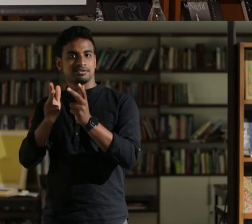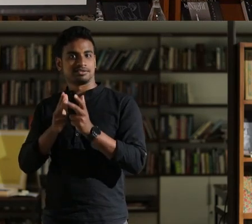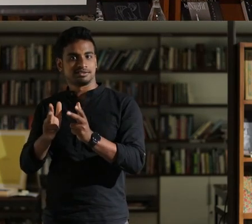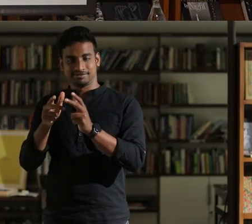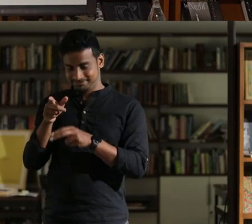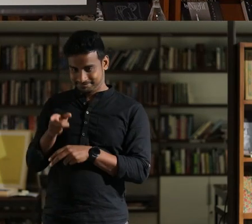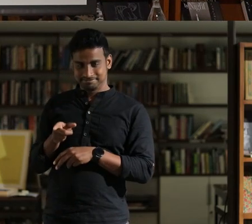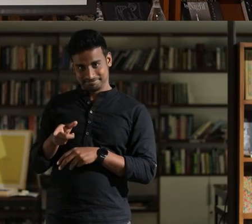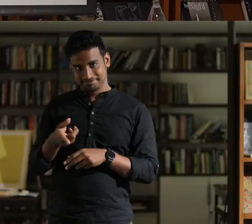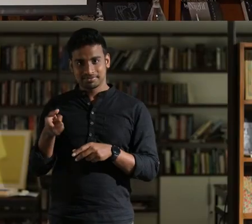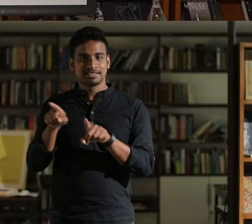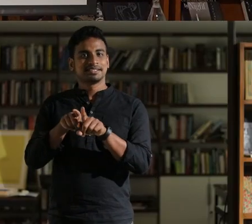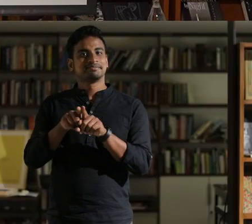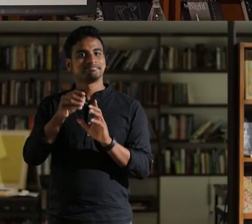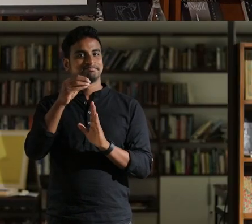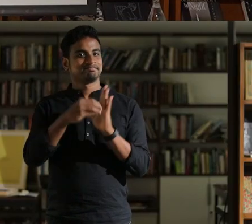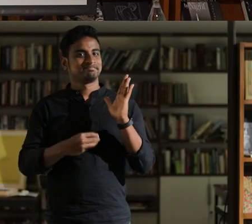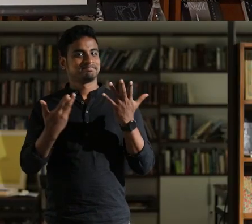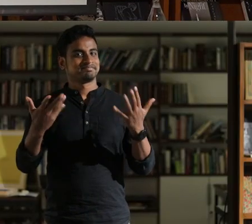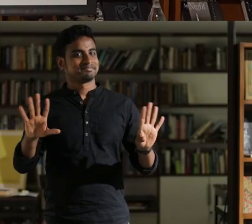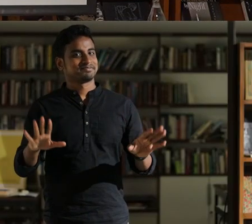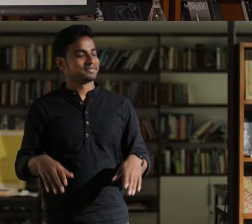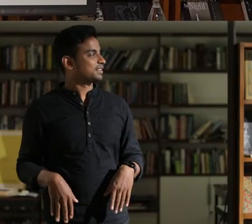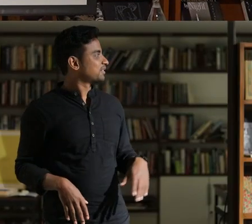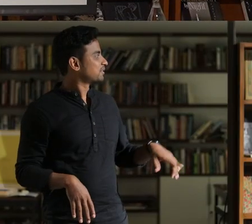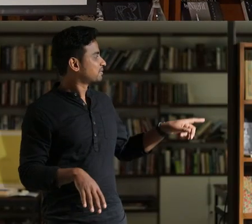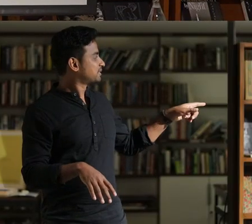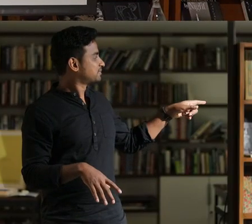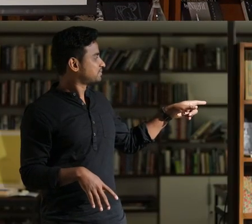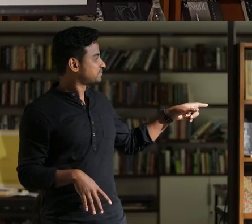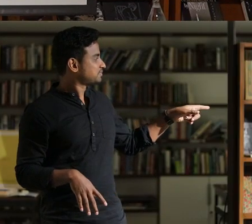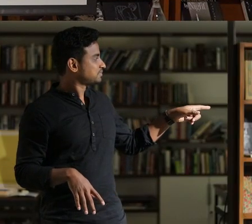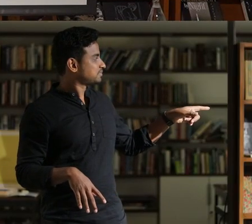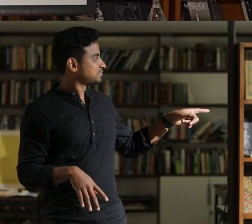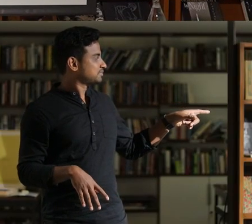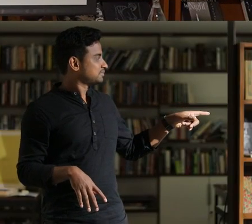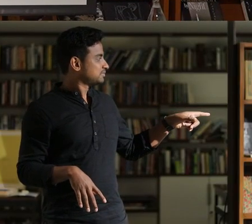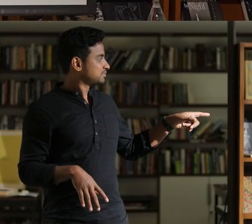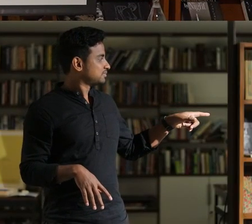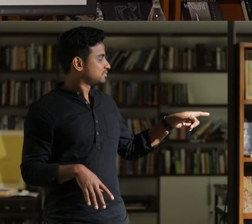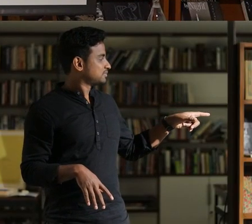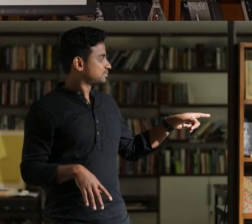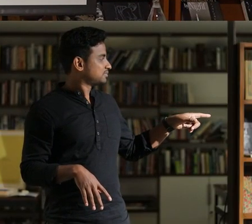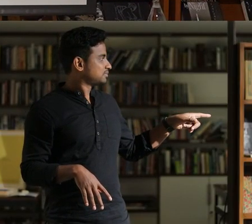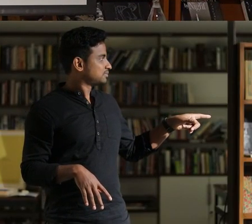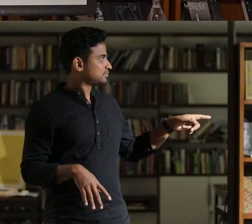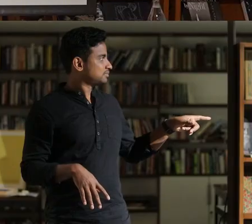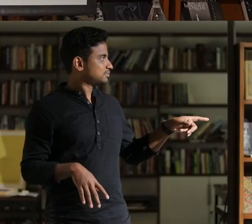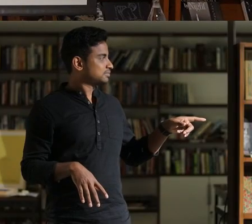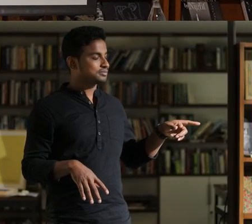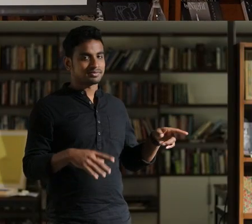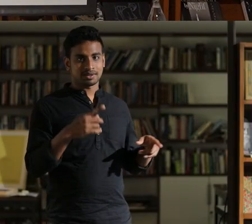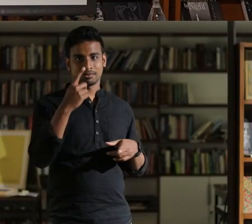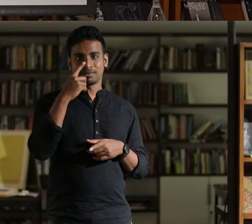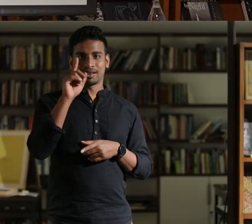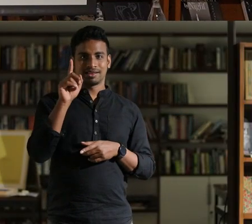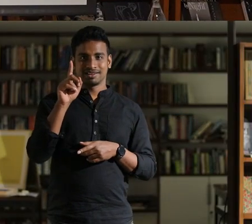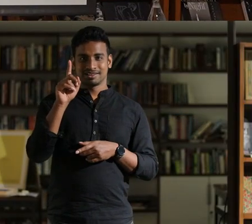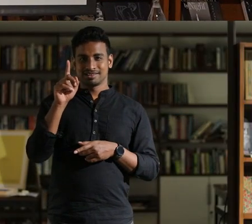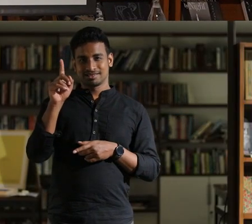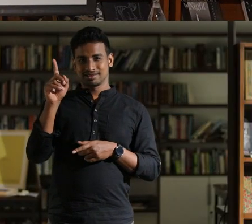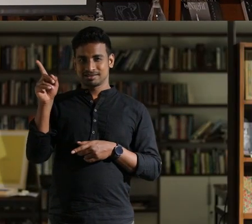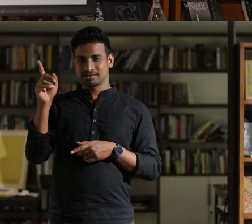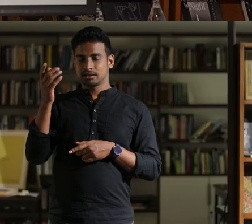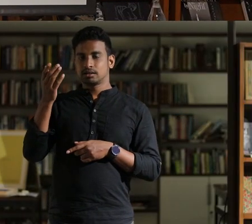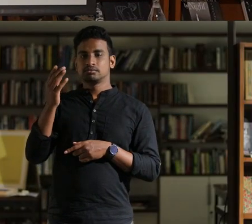this one is made from the little bit of a lungi of this lady's mother, the last time she had